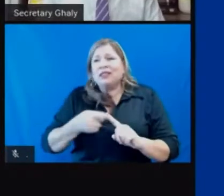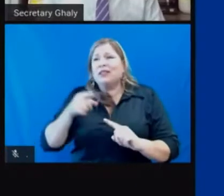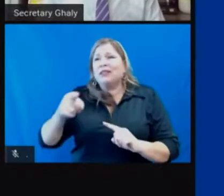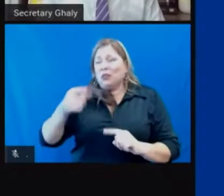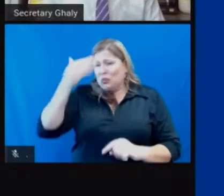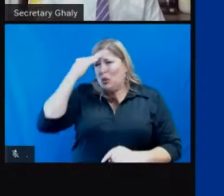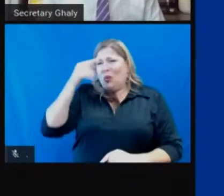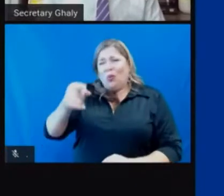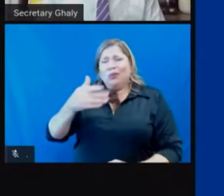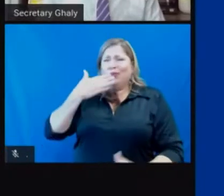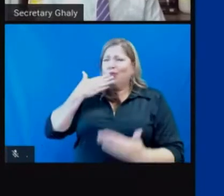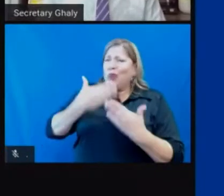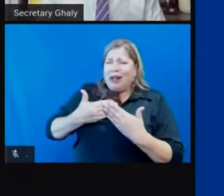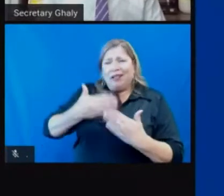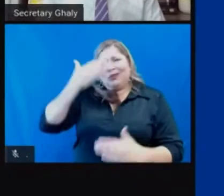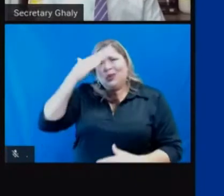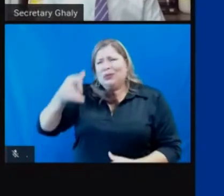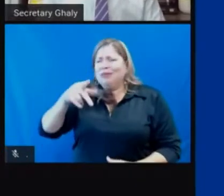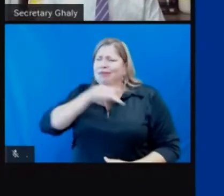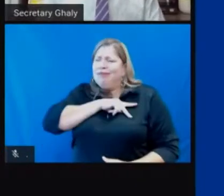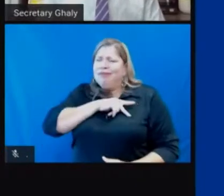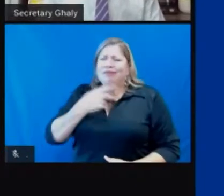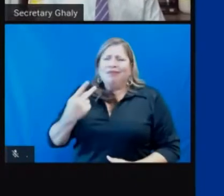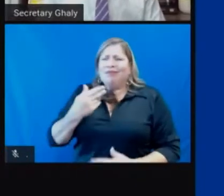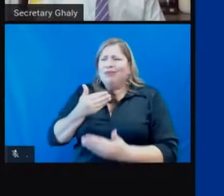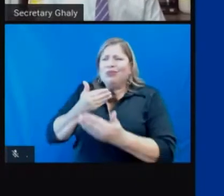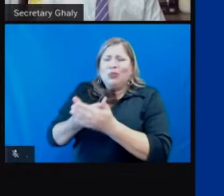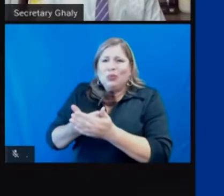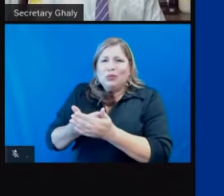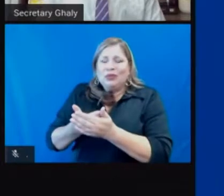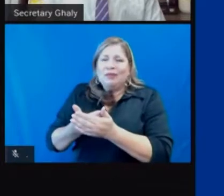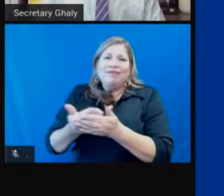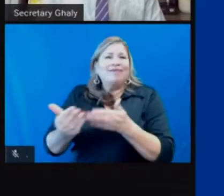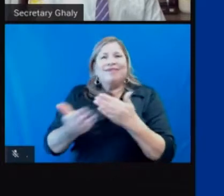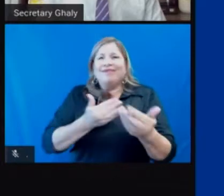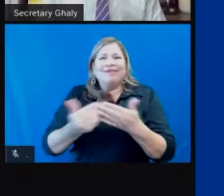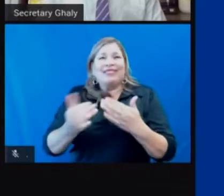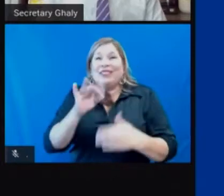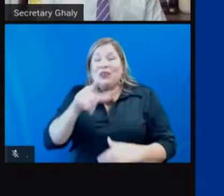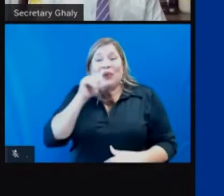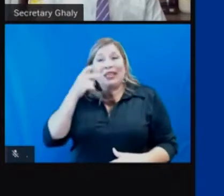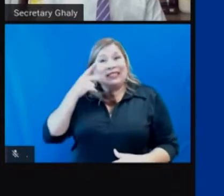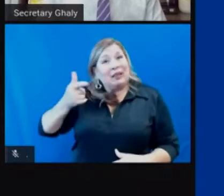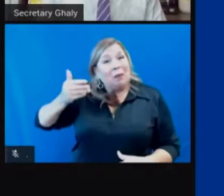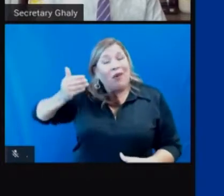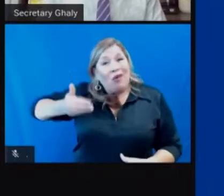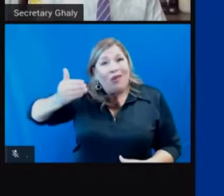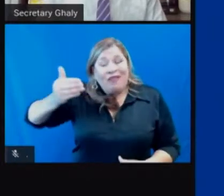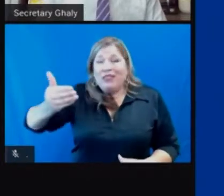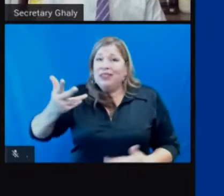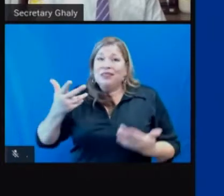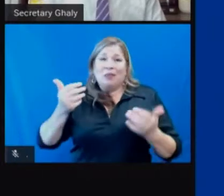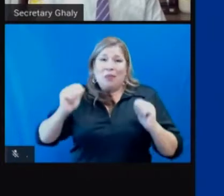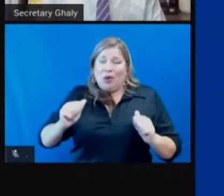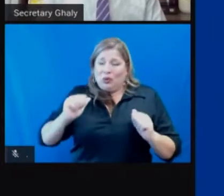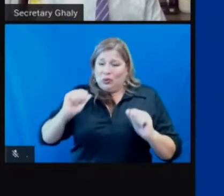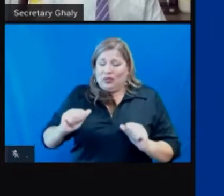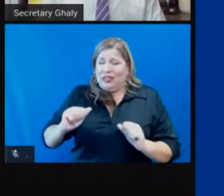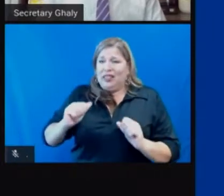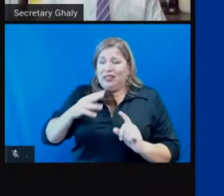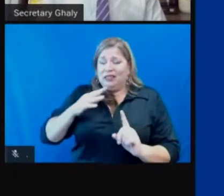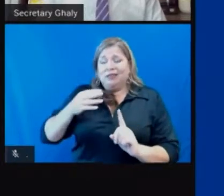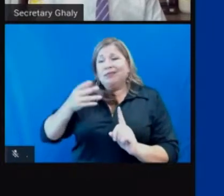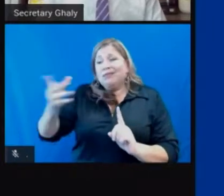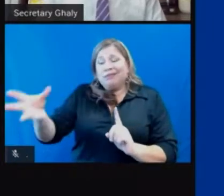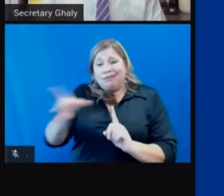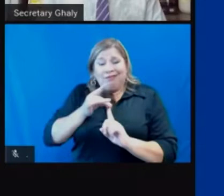them well on a personal level doesn't necessarily mean that they in any way wouldn't be able to transmit the virus to you